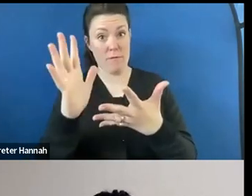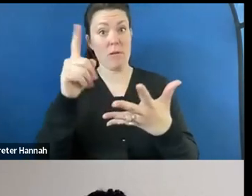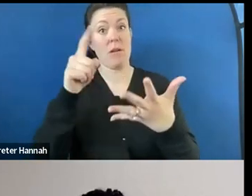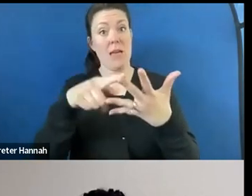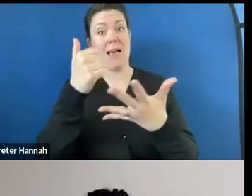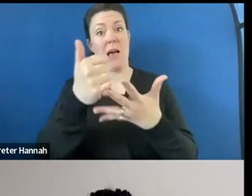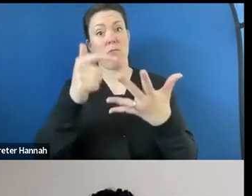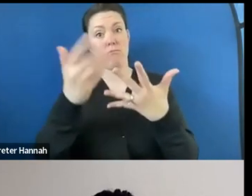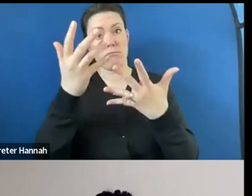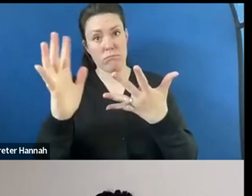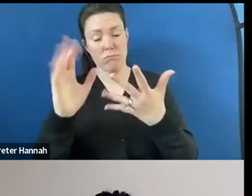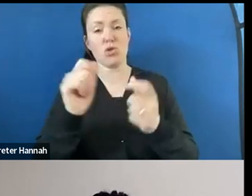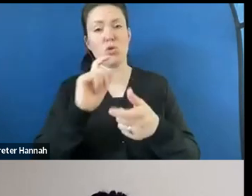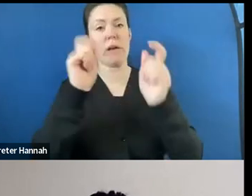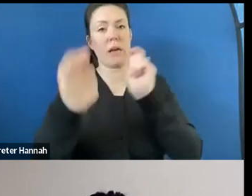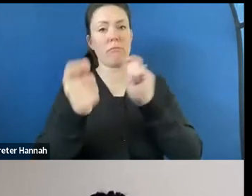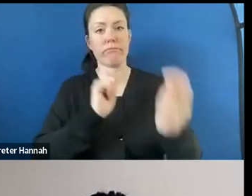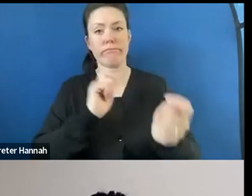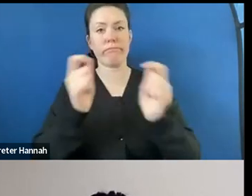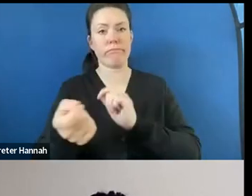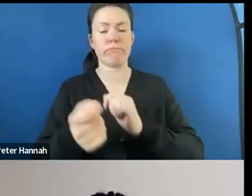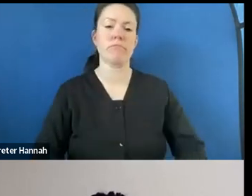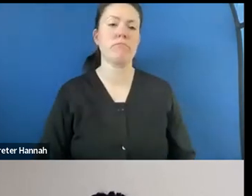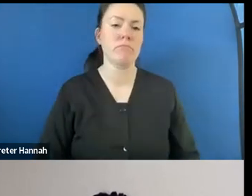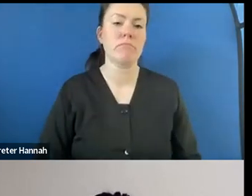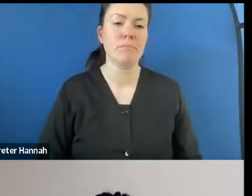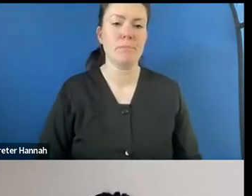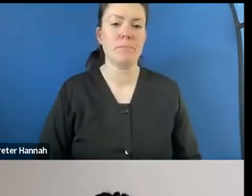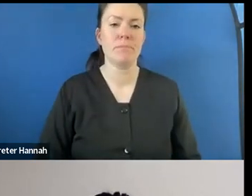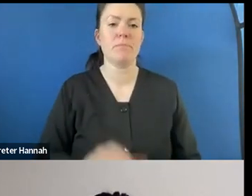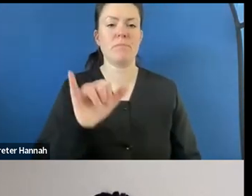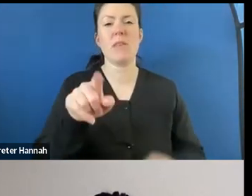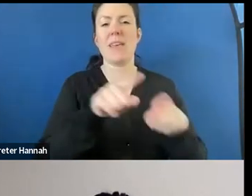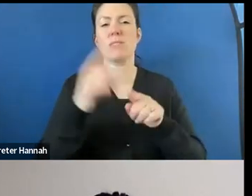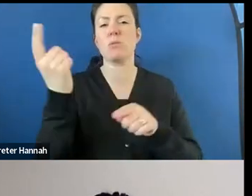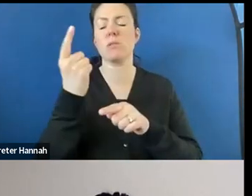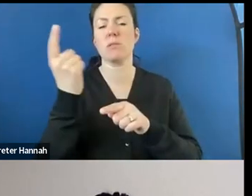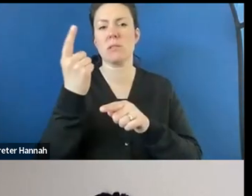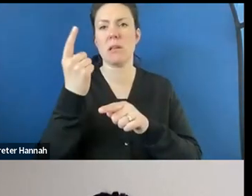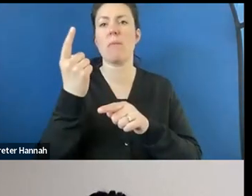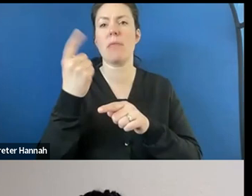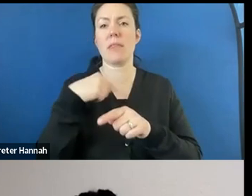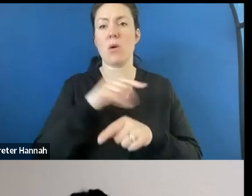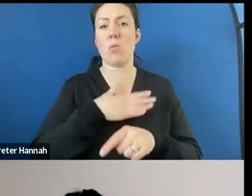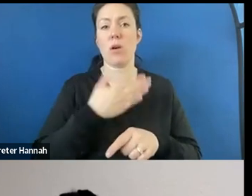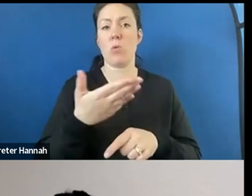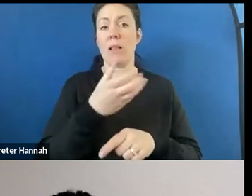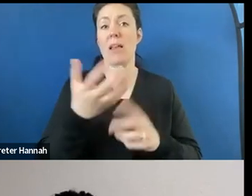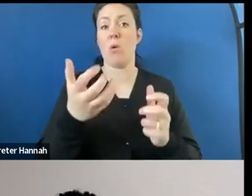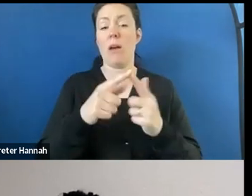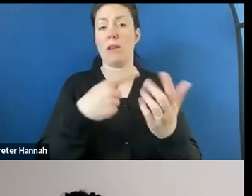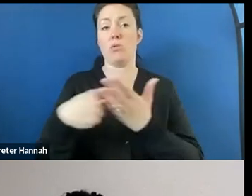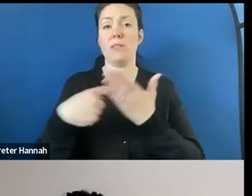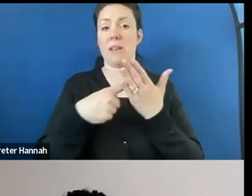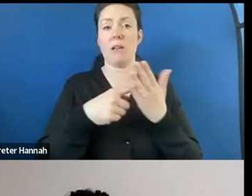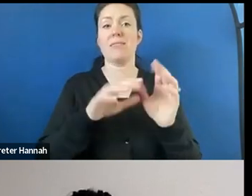to create, other changes within spaces. And so I think that that's also something that we are always willing and wanting to talk about, is